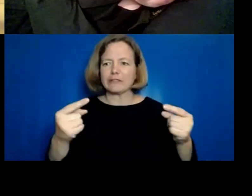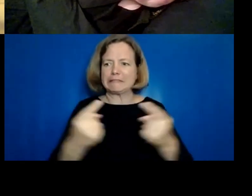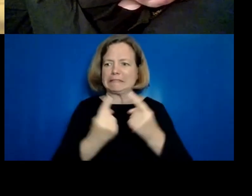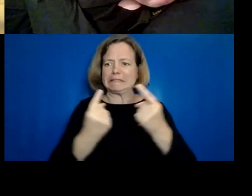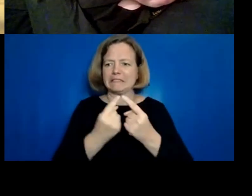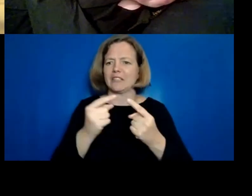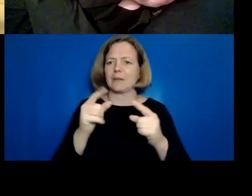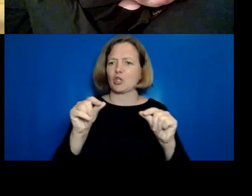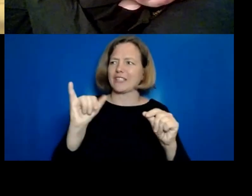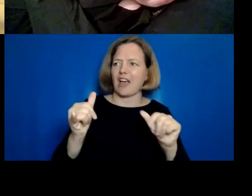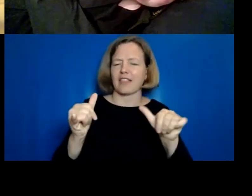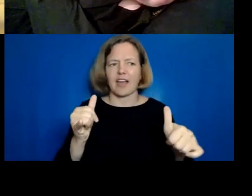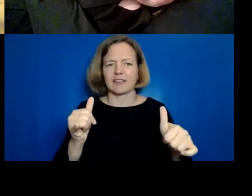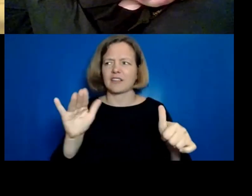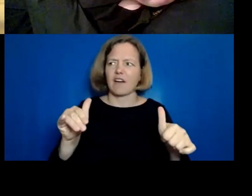to time.